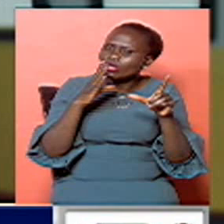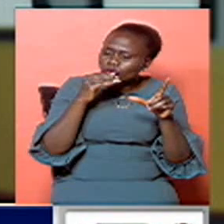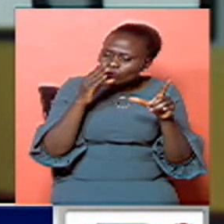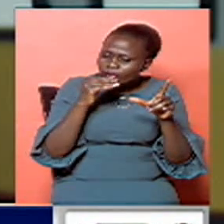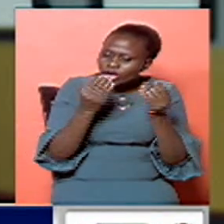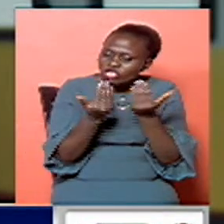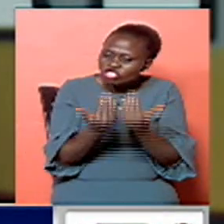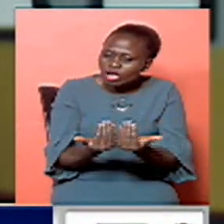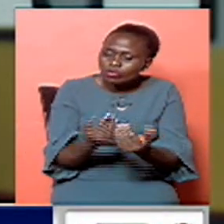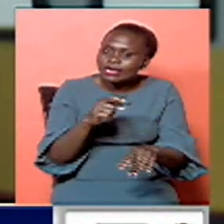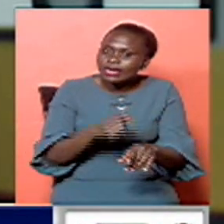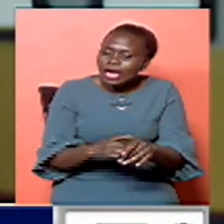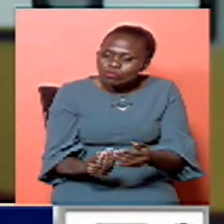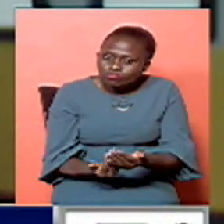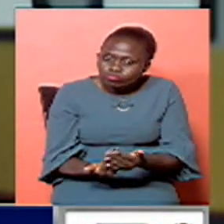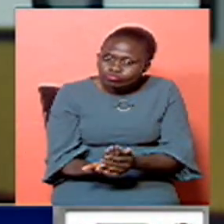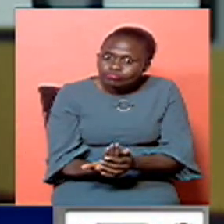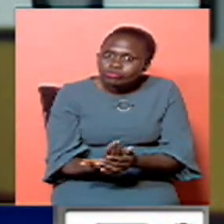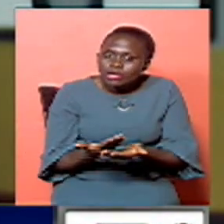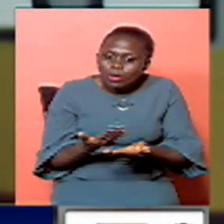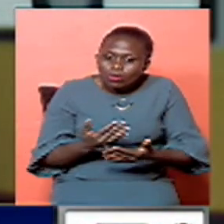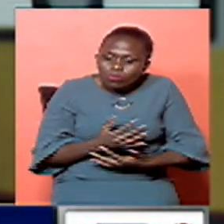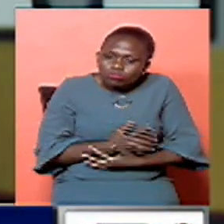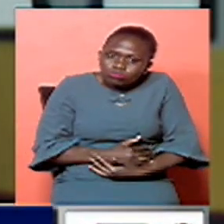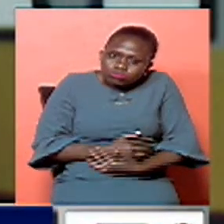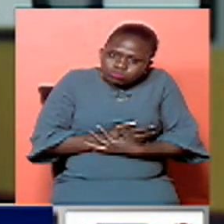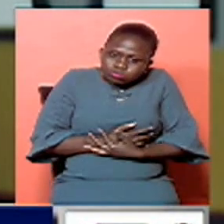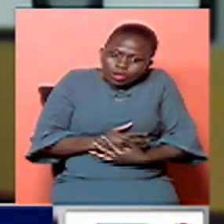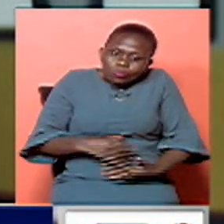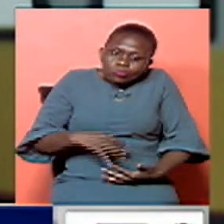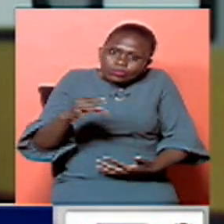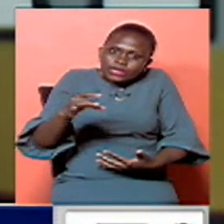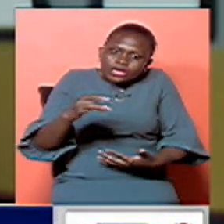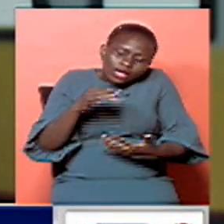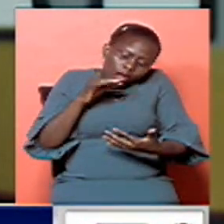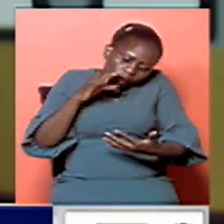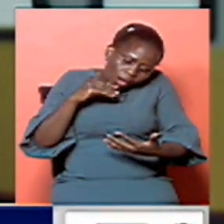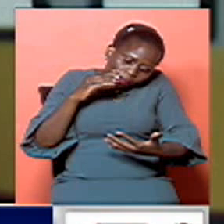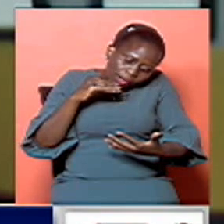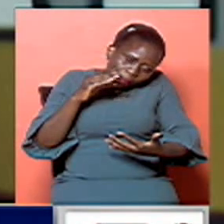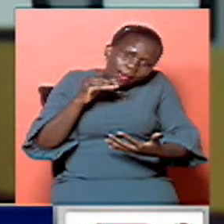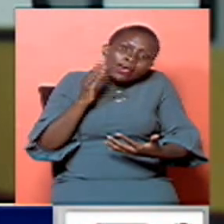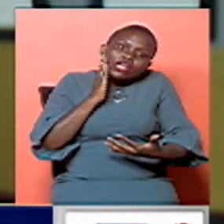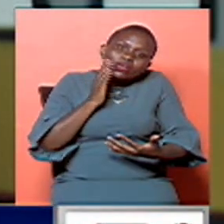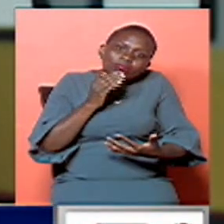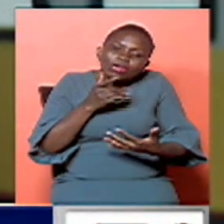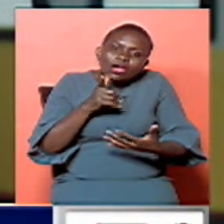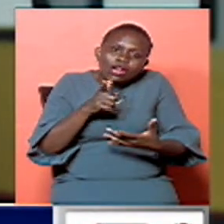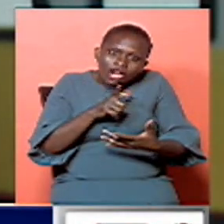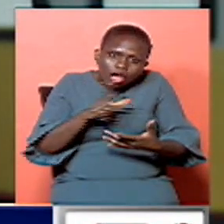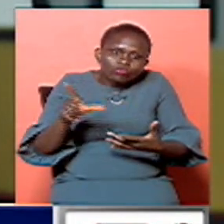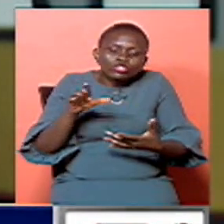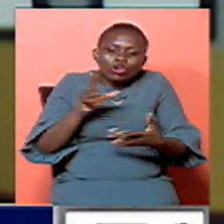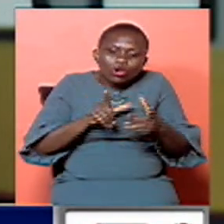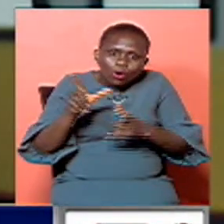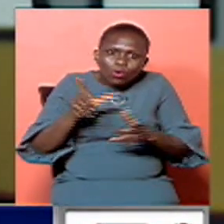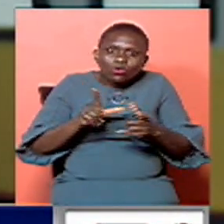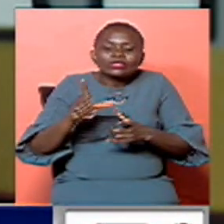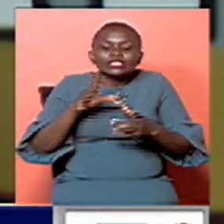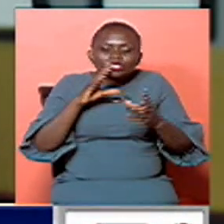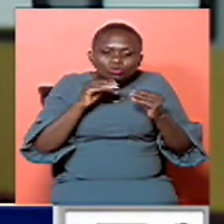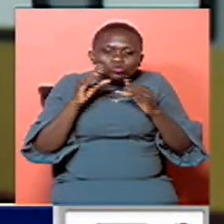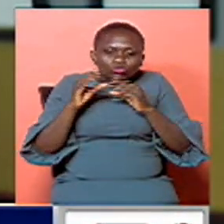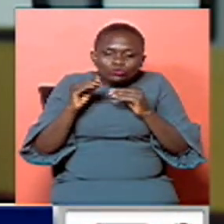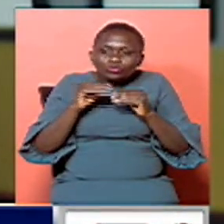to the child when this child is still in the mother's womb, even as an early baby. The mother has a language that keeps